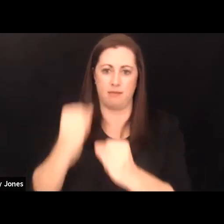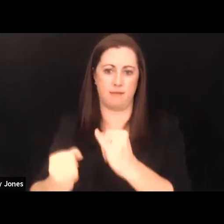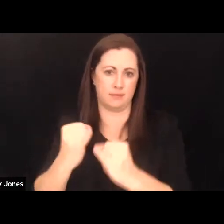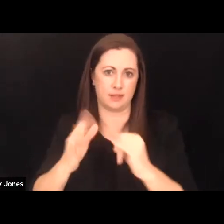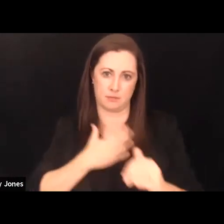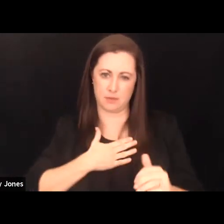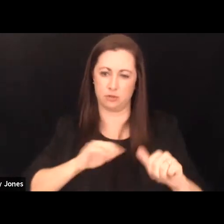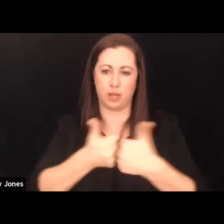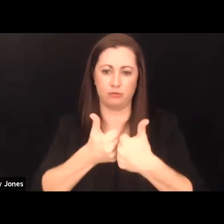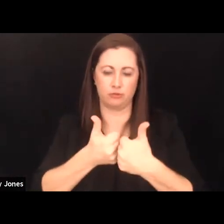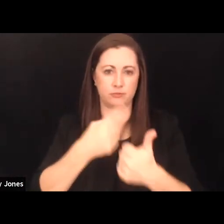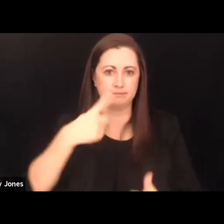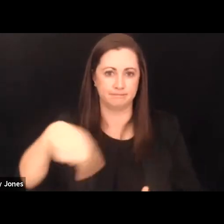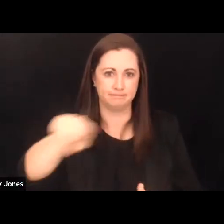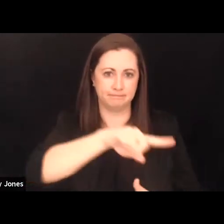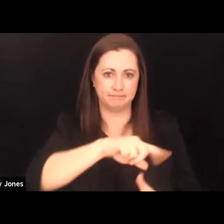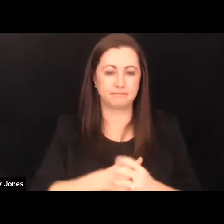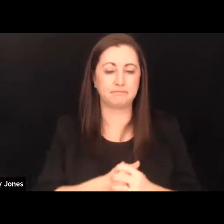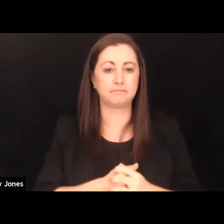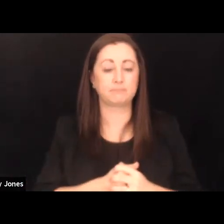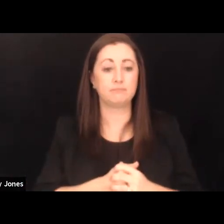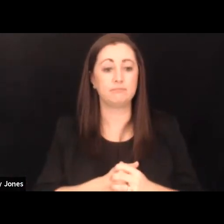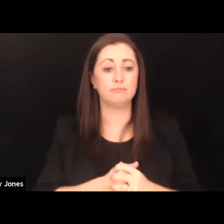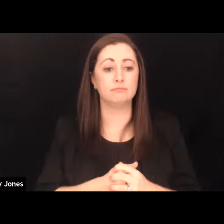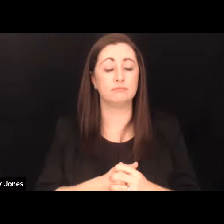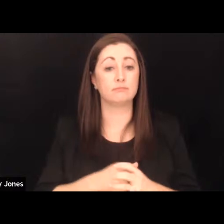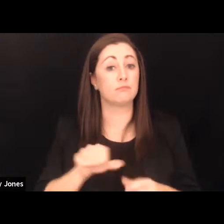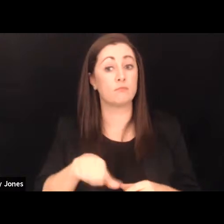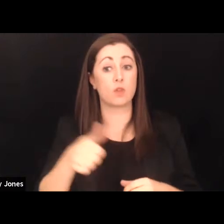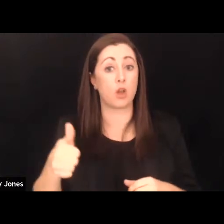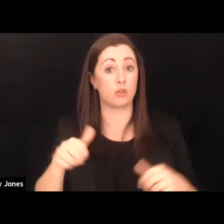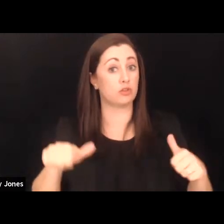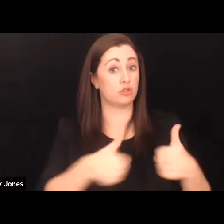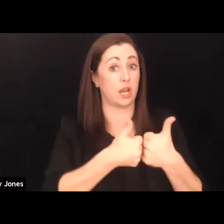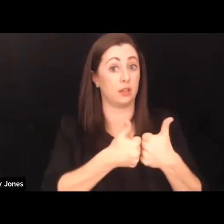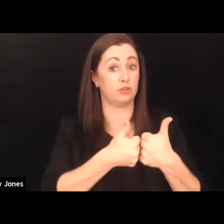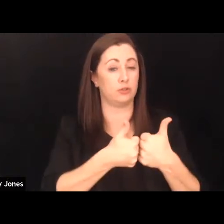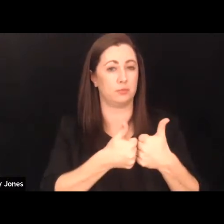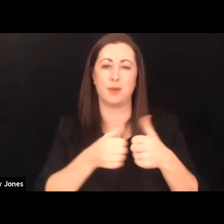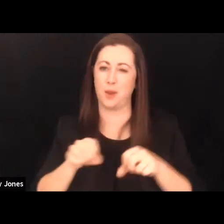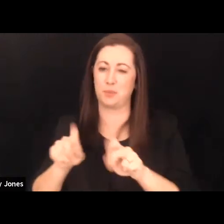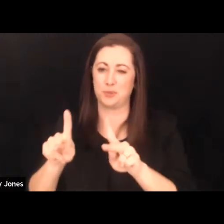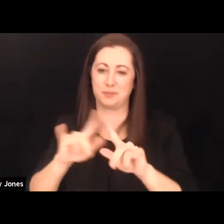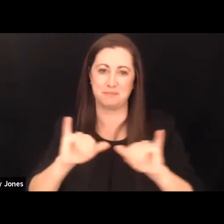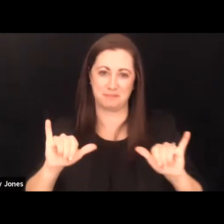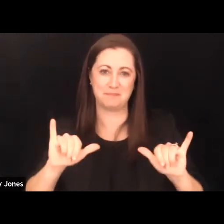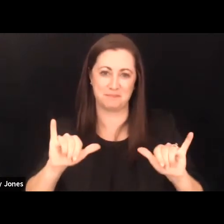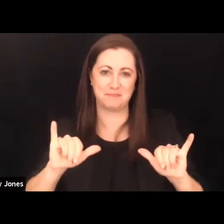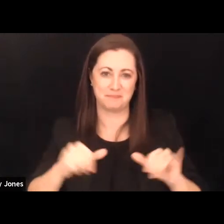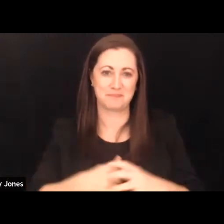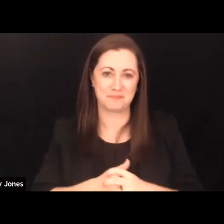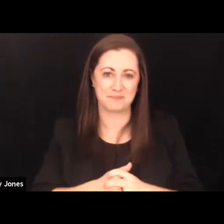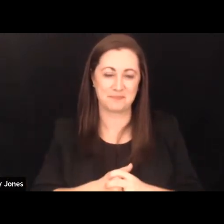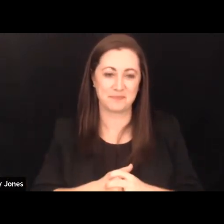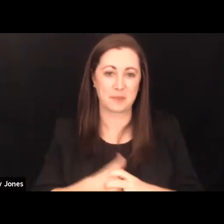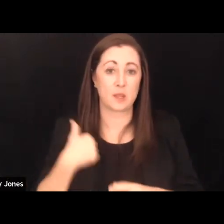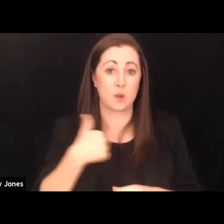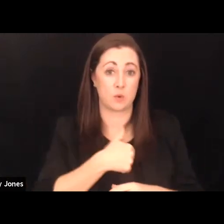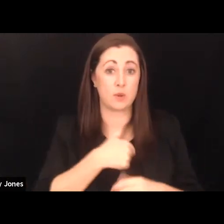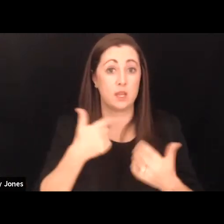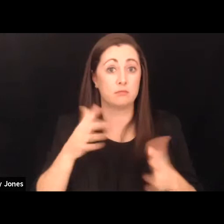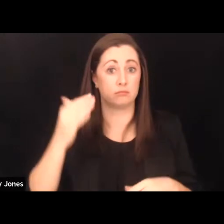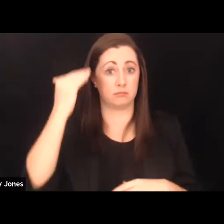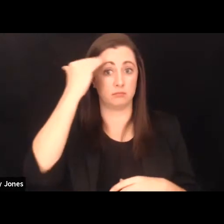The second big challenge is also, I think, could be a great opportunity. We know now that the